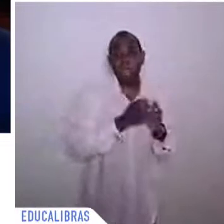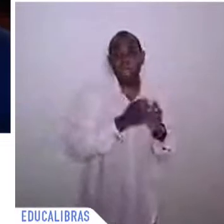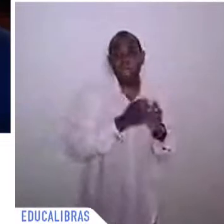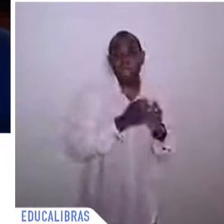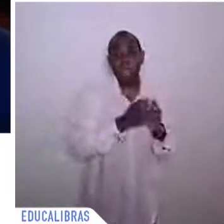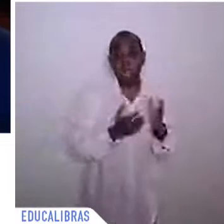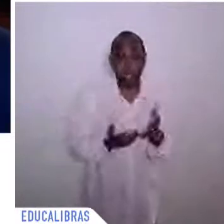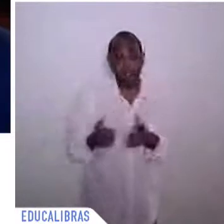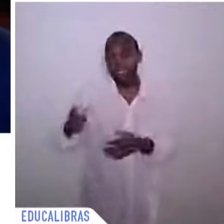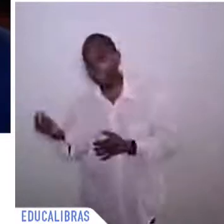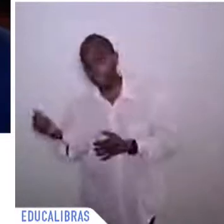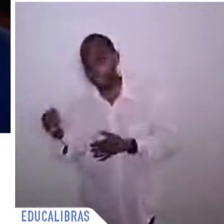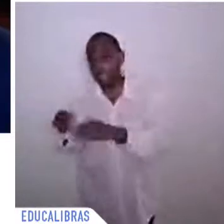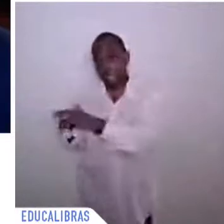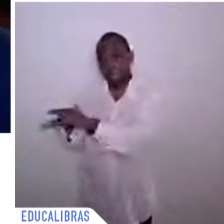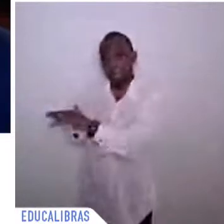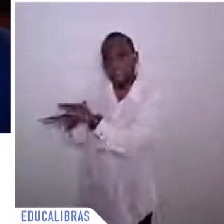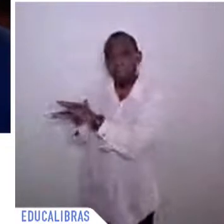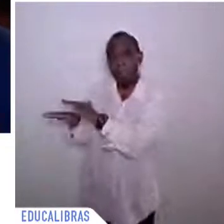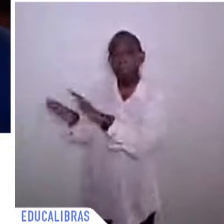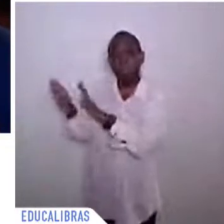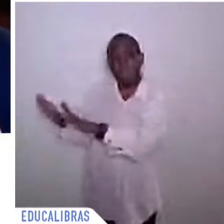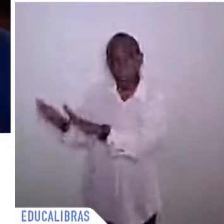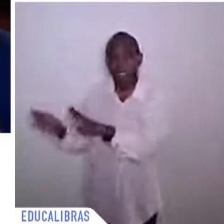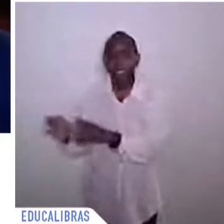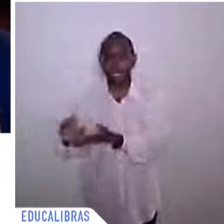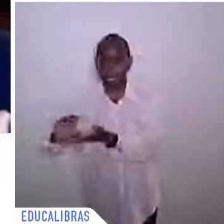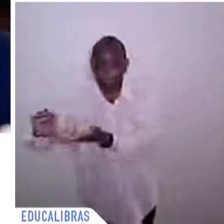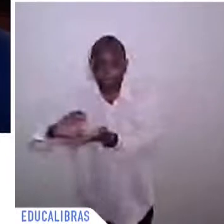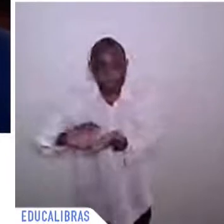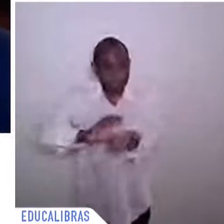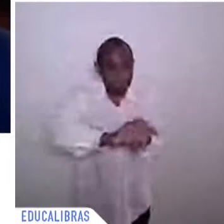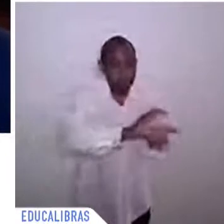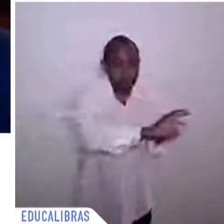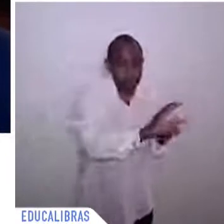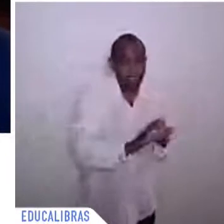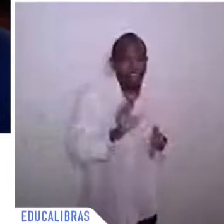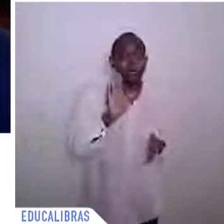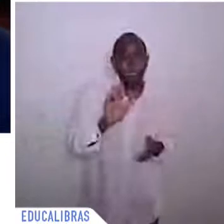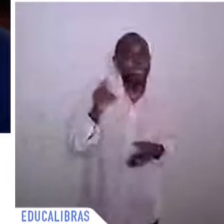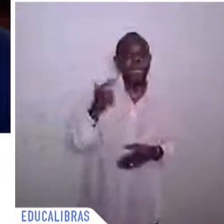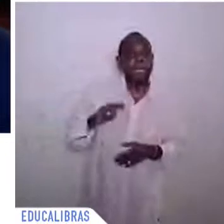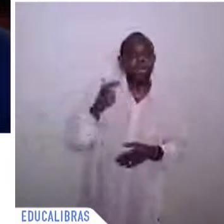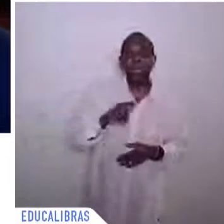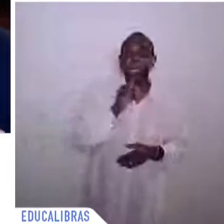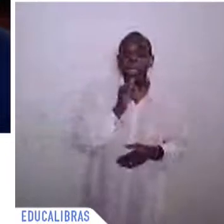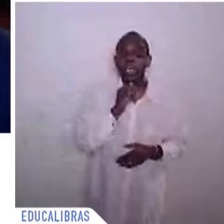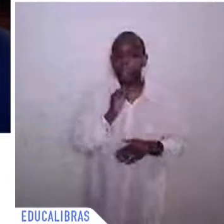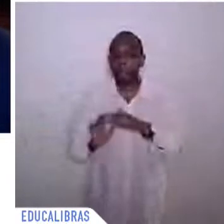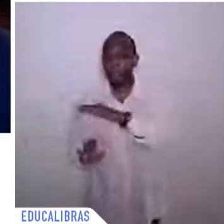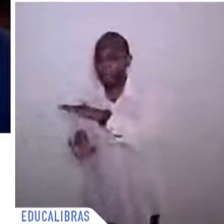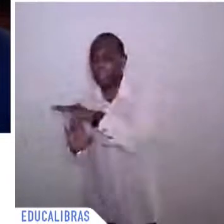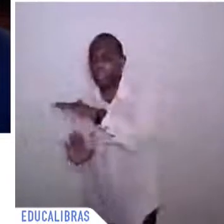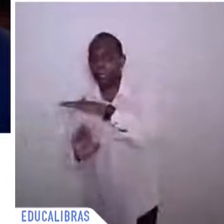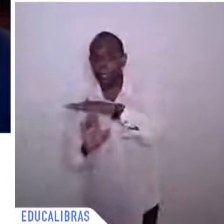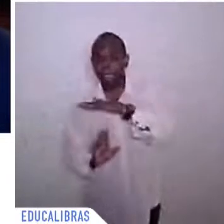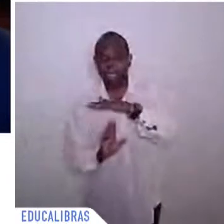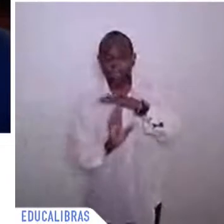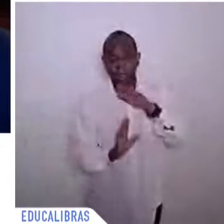a party structure. When you give money to political parties, there is no